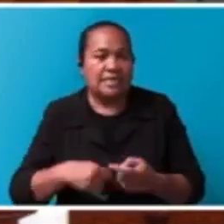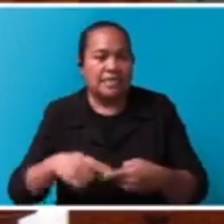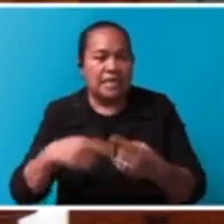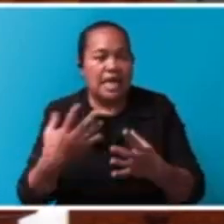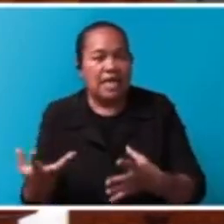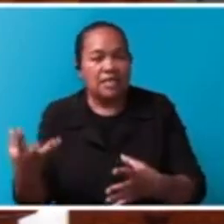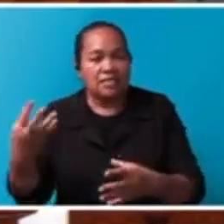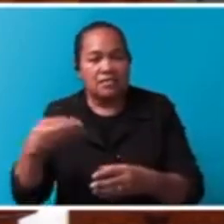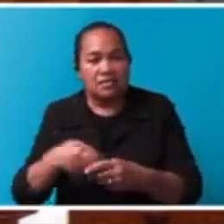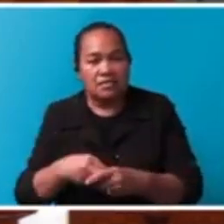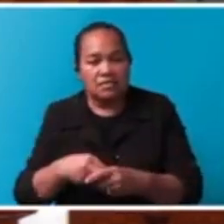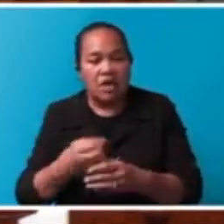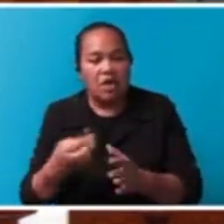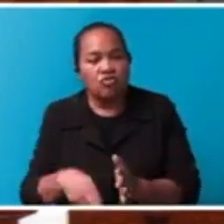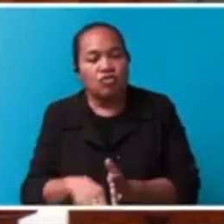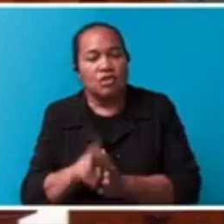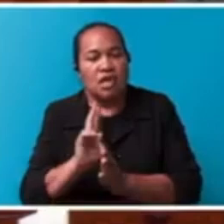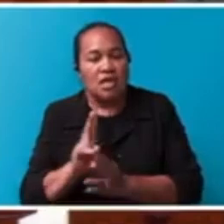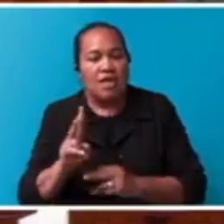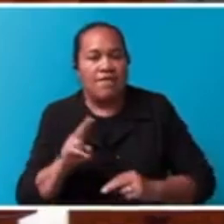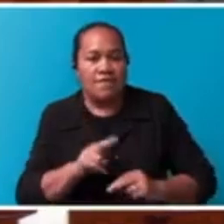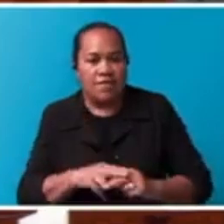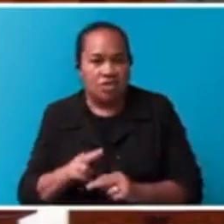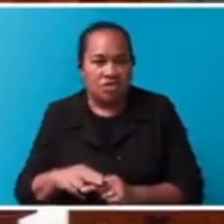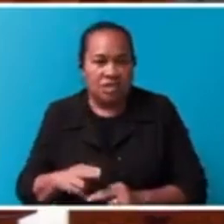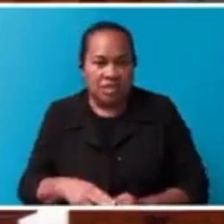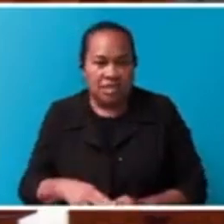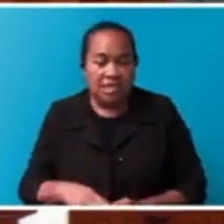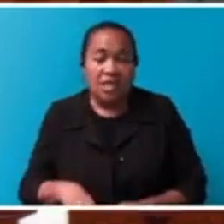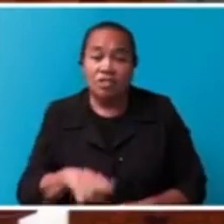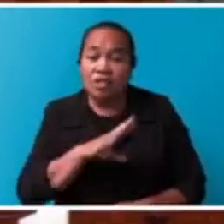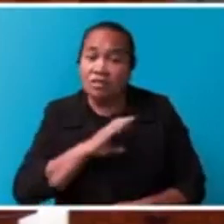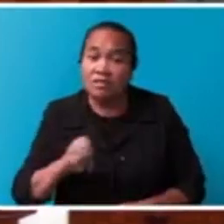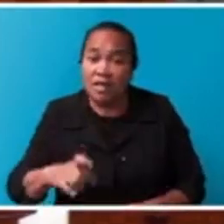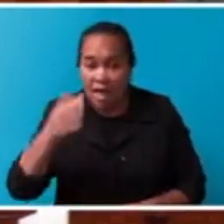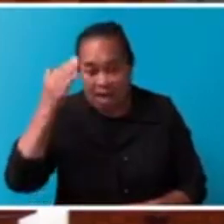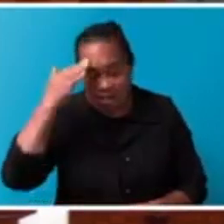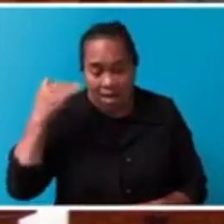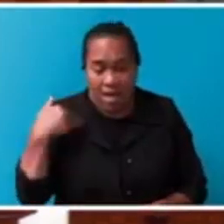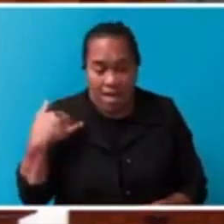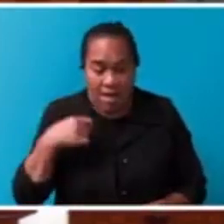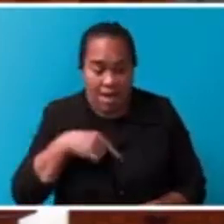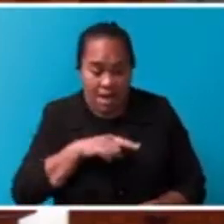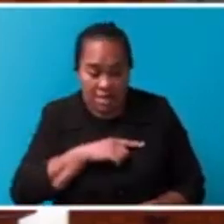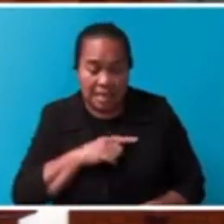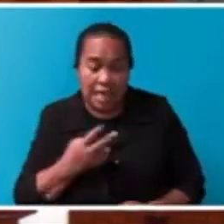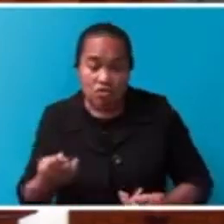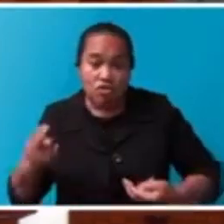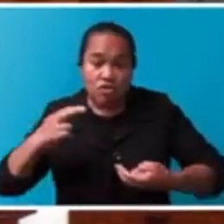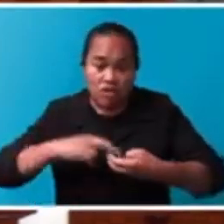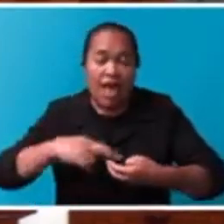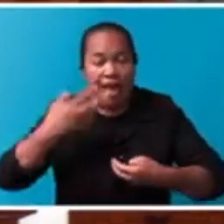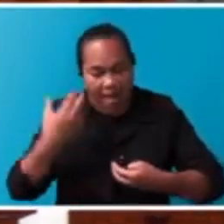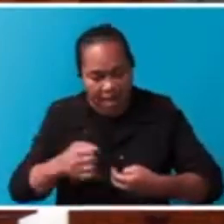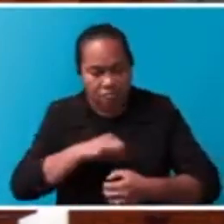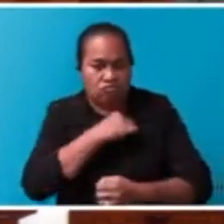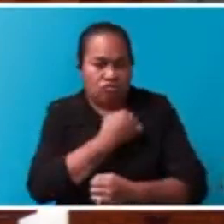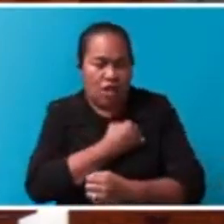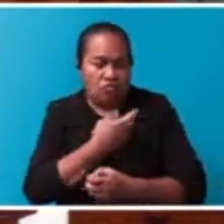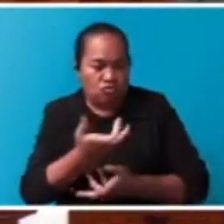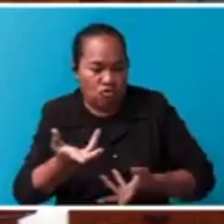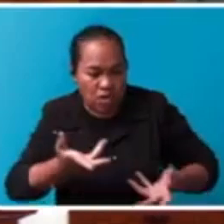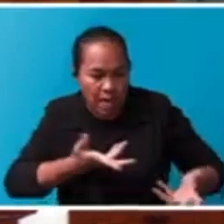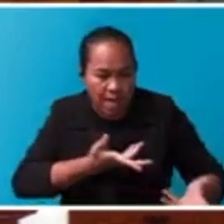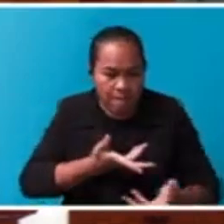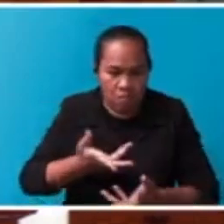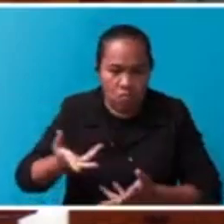and resilient Fiji. His Excellency reminds us that in unity there is strength, in collaboration